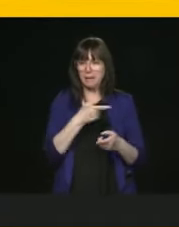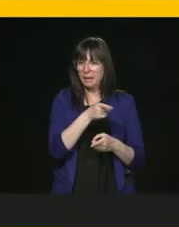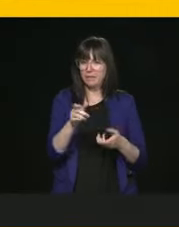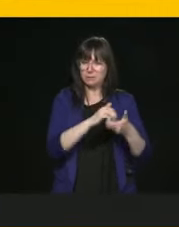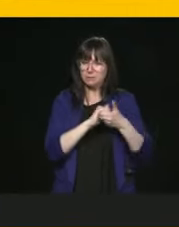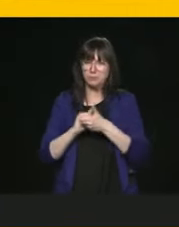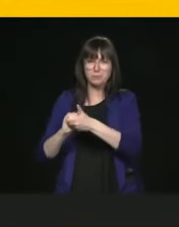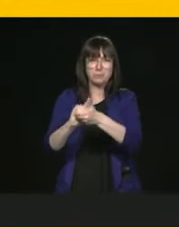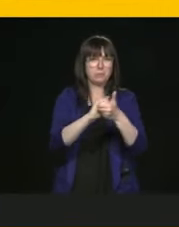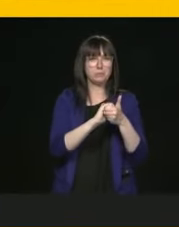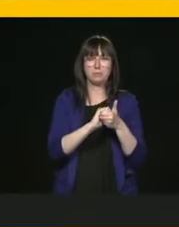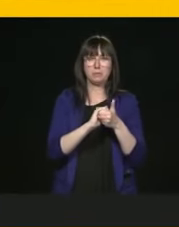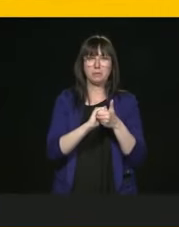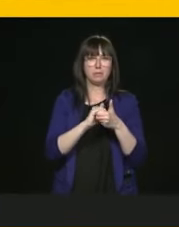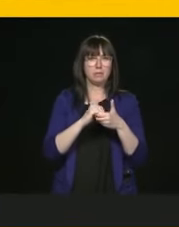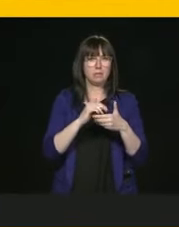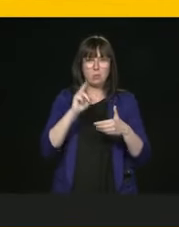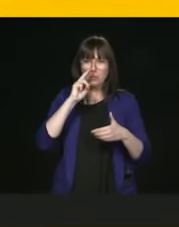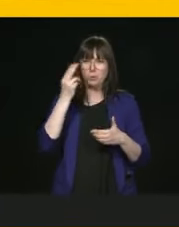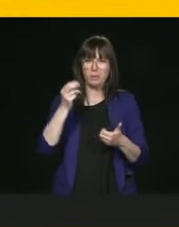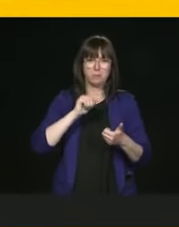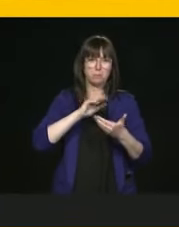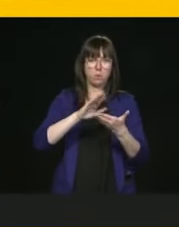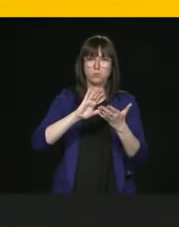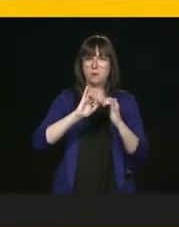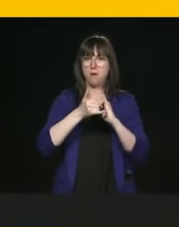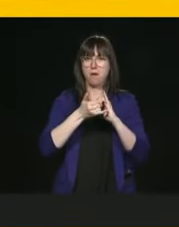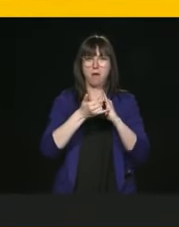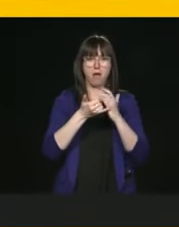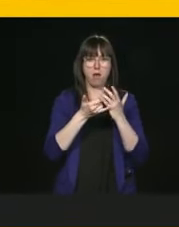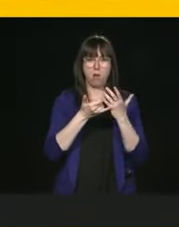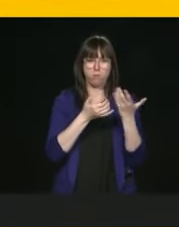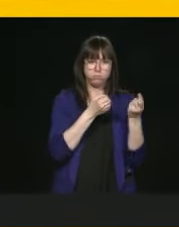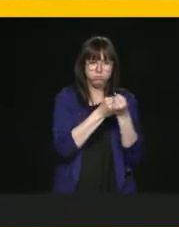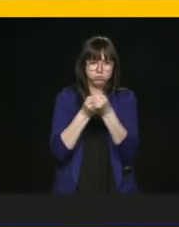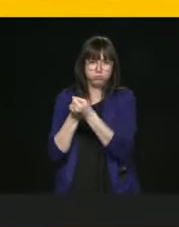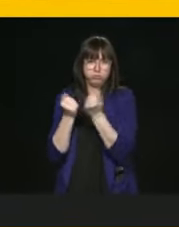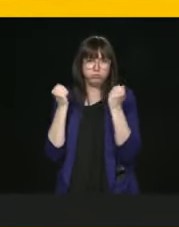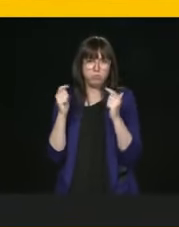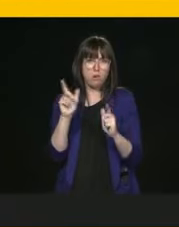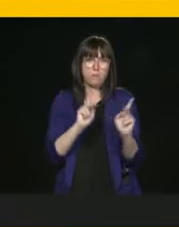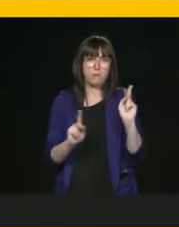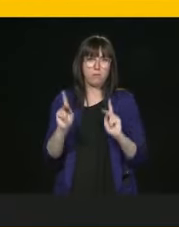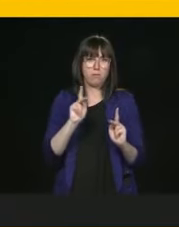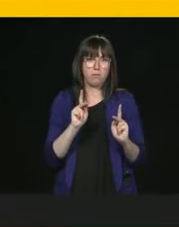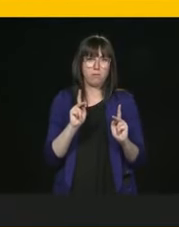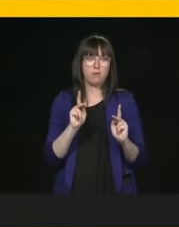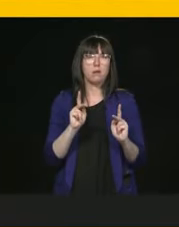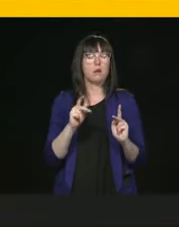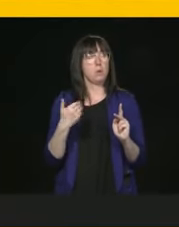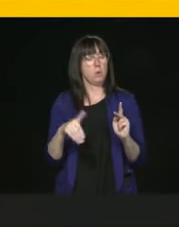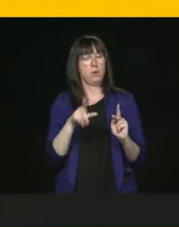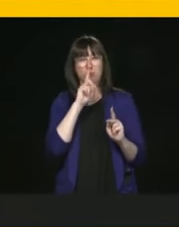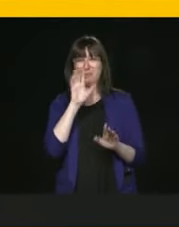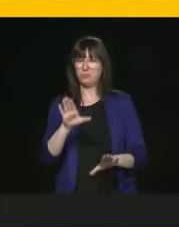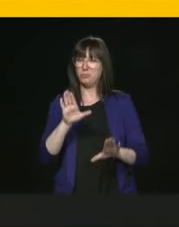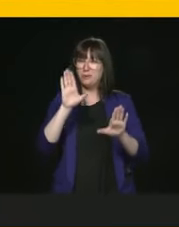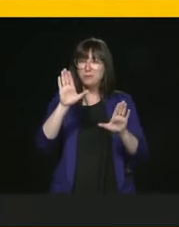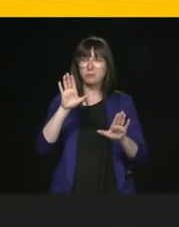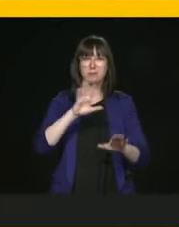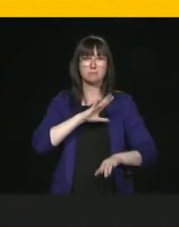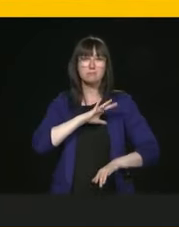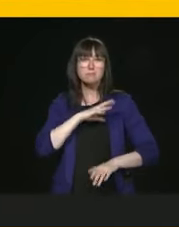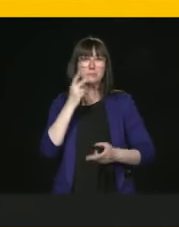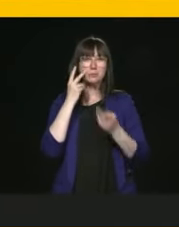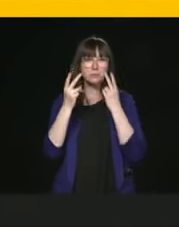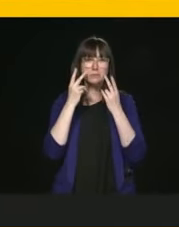in unprecedented ways to fill gaps and to respond to these challenges. And it is wonderful, quite frankly, to see so